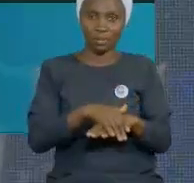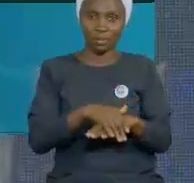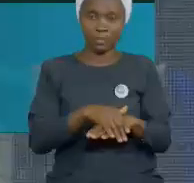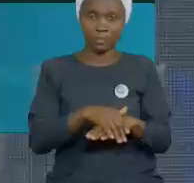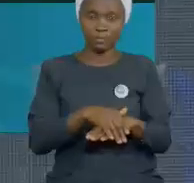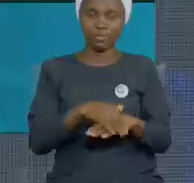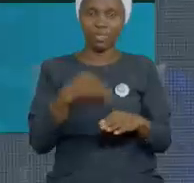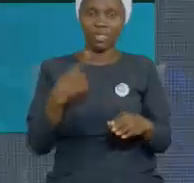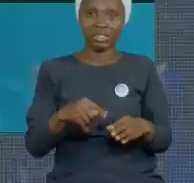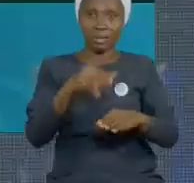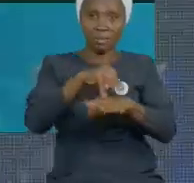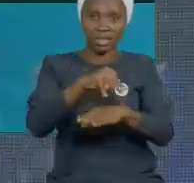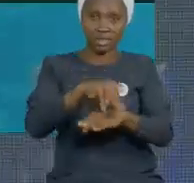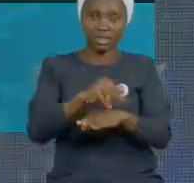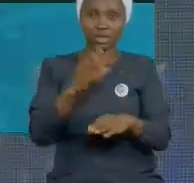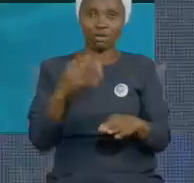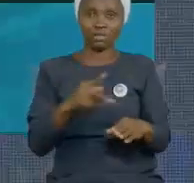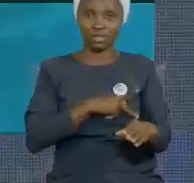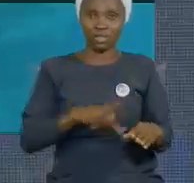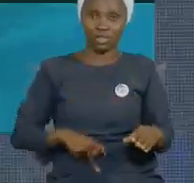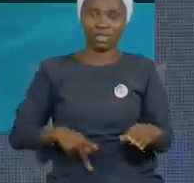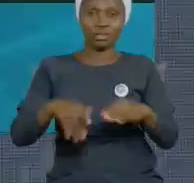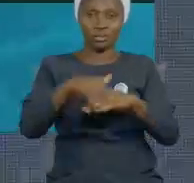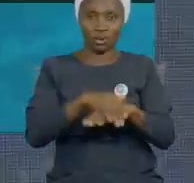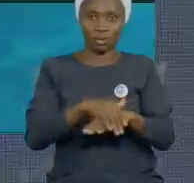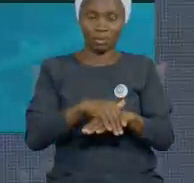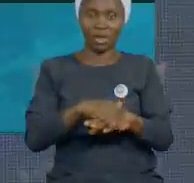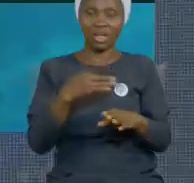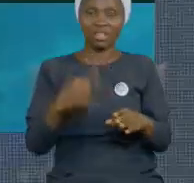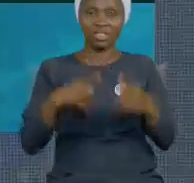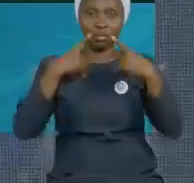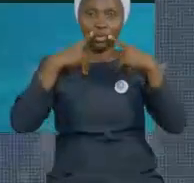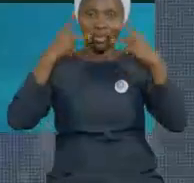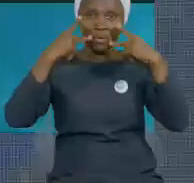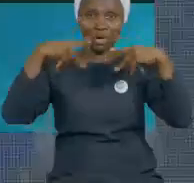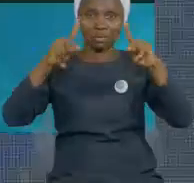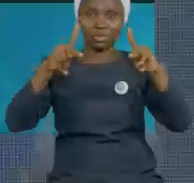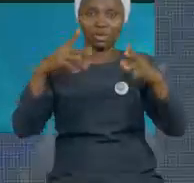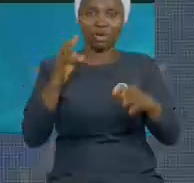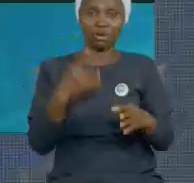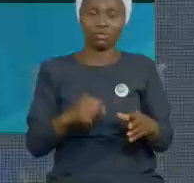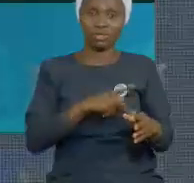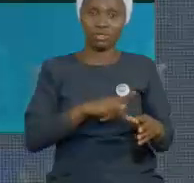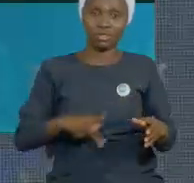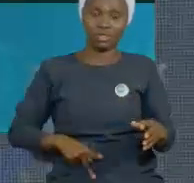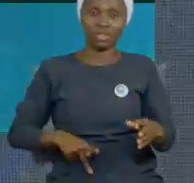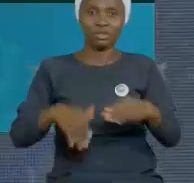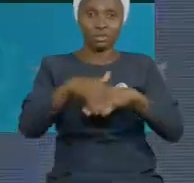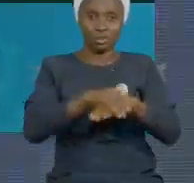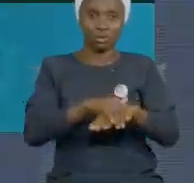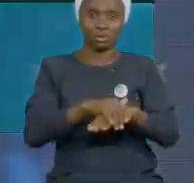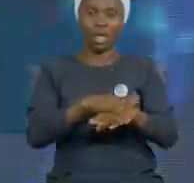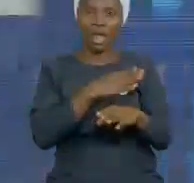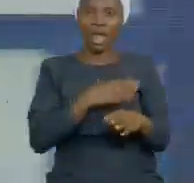The message of the kingdom. The proclamation of the kingdom. And it